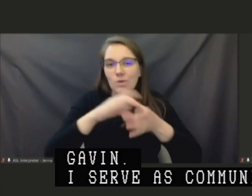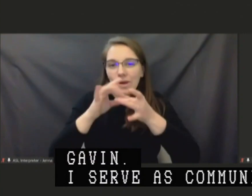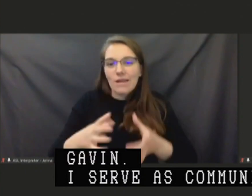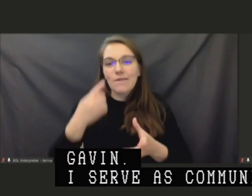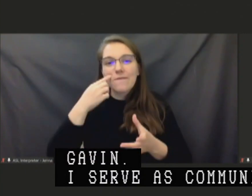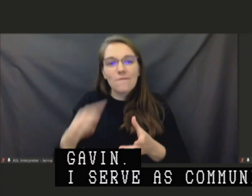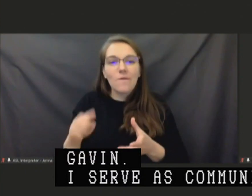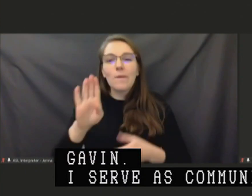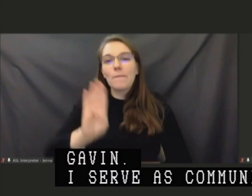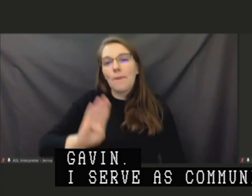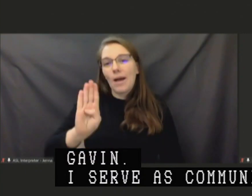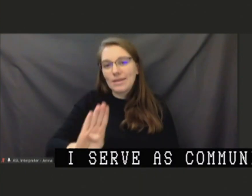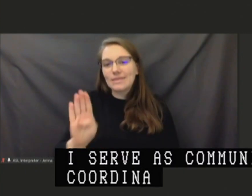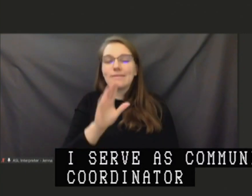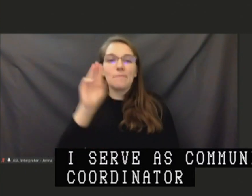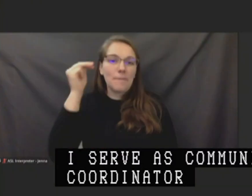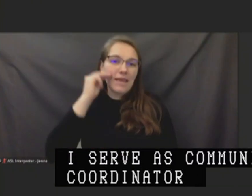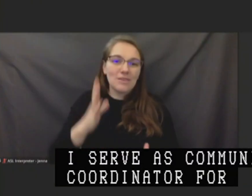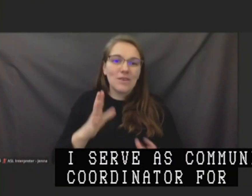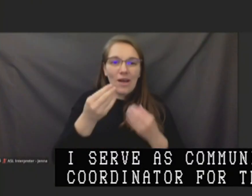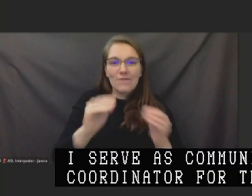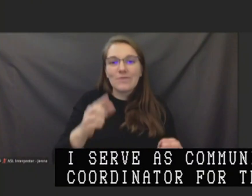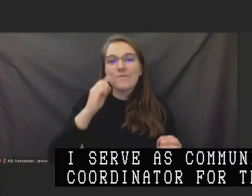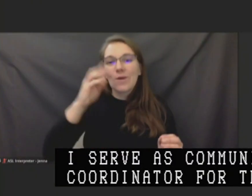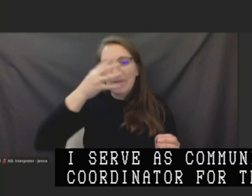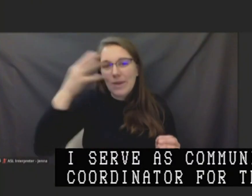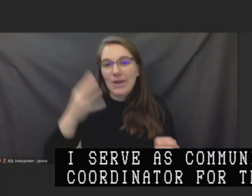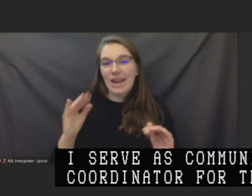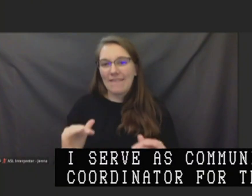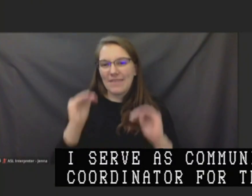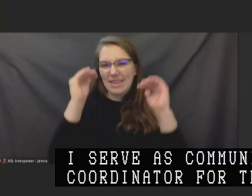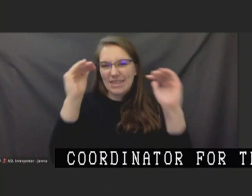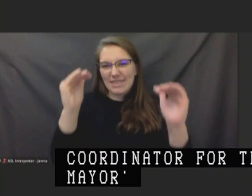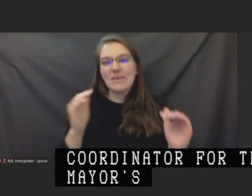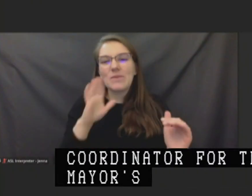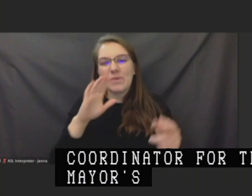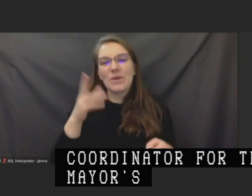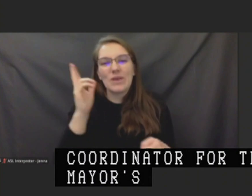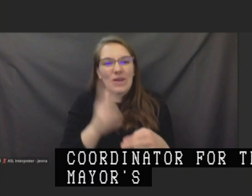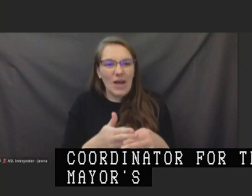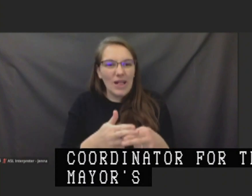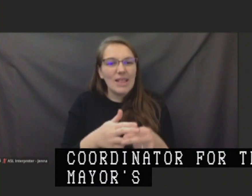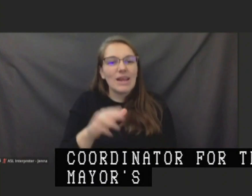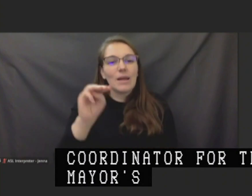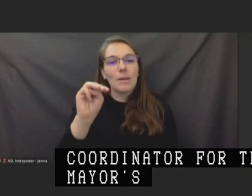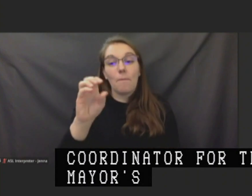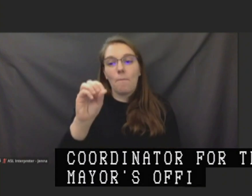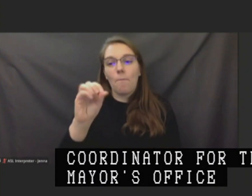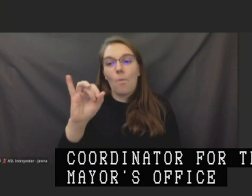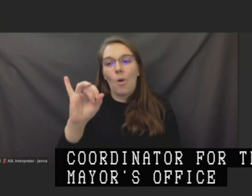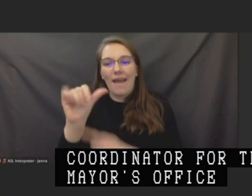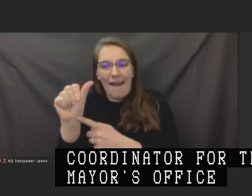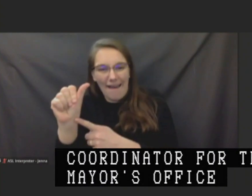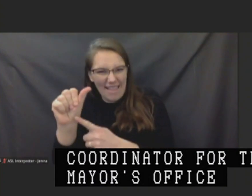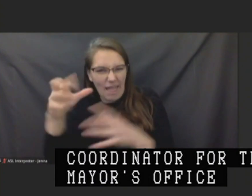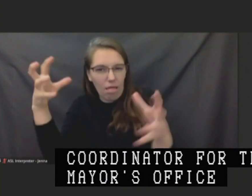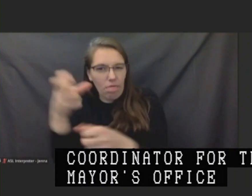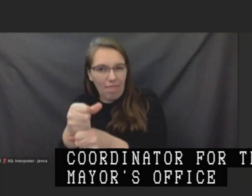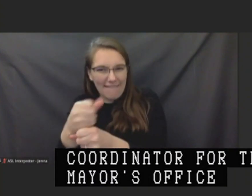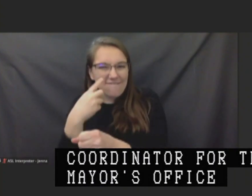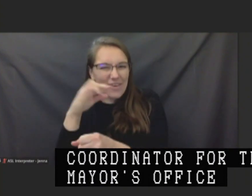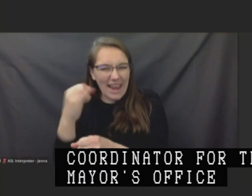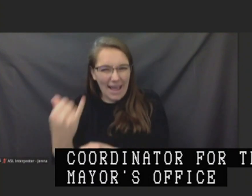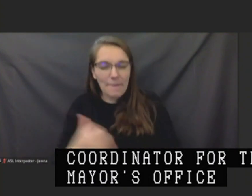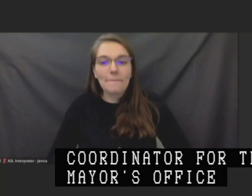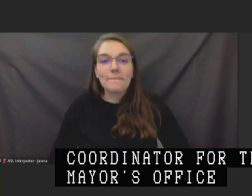for Immigrant Advancement. As you can tell, that was a mouthful. We're going to call the department MOIA for now. So let's see if I can share